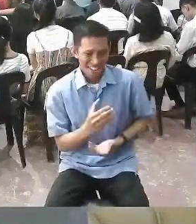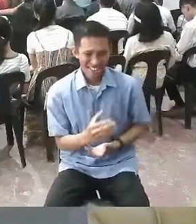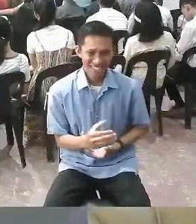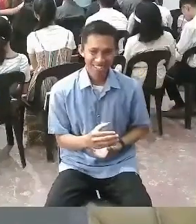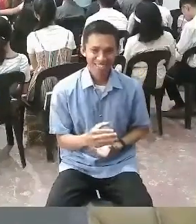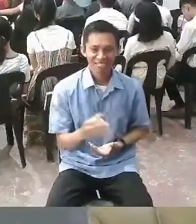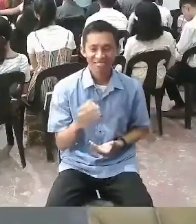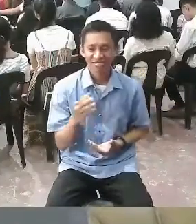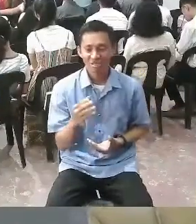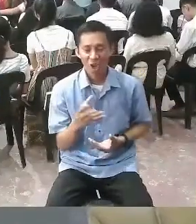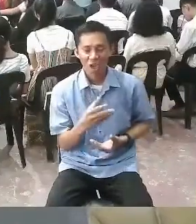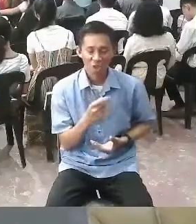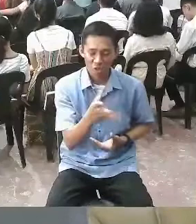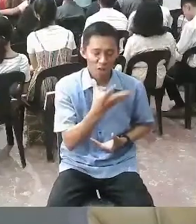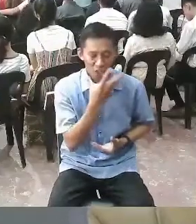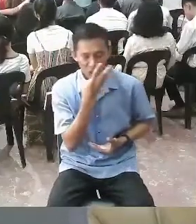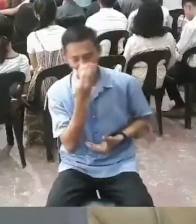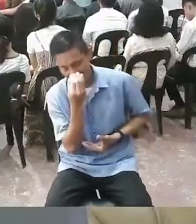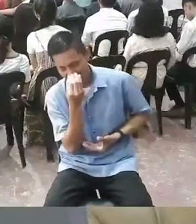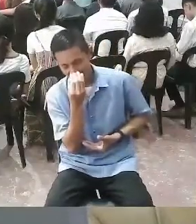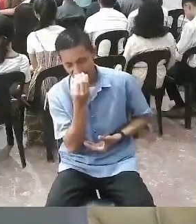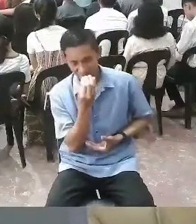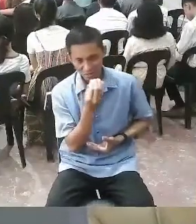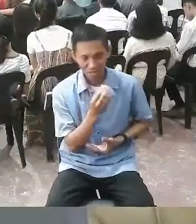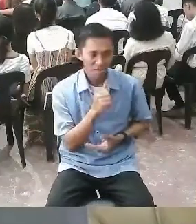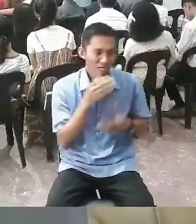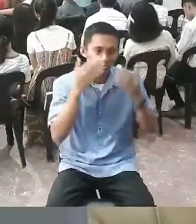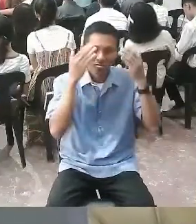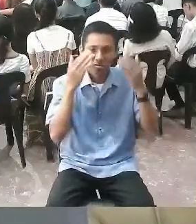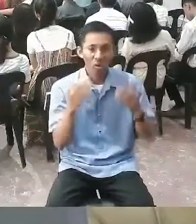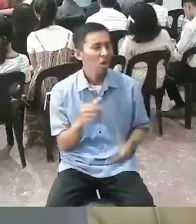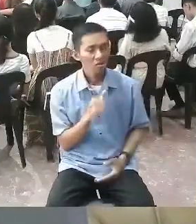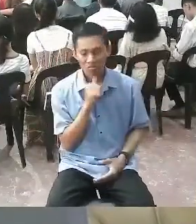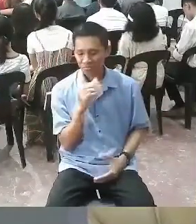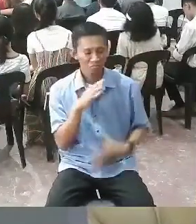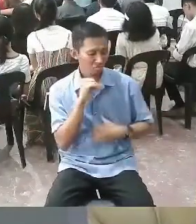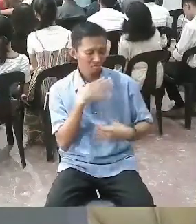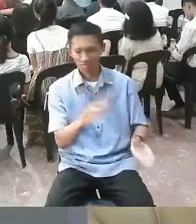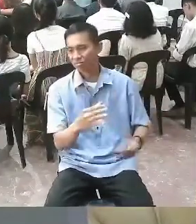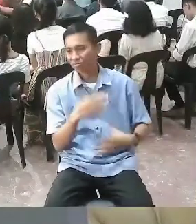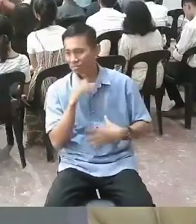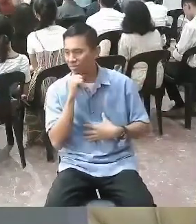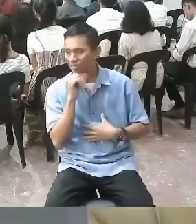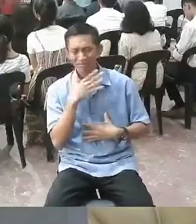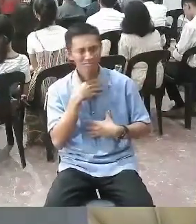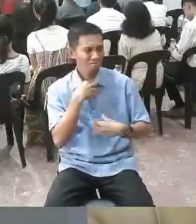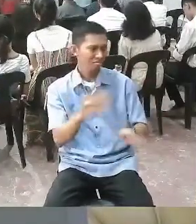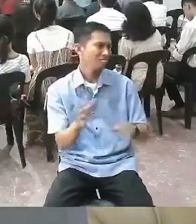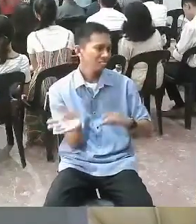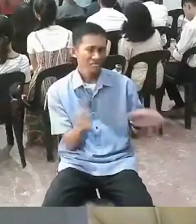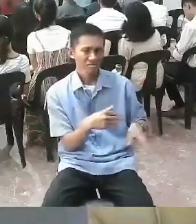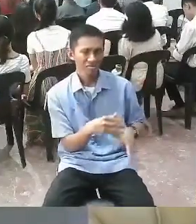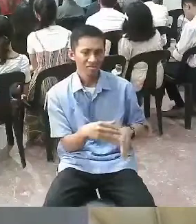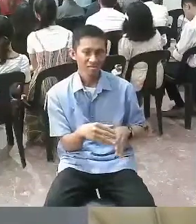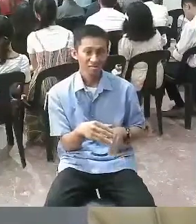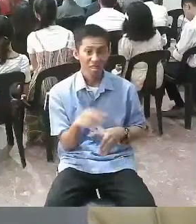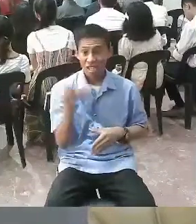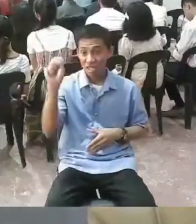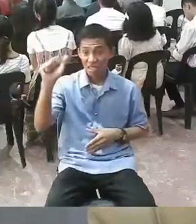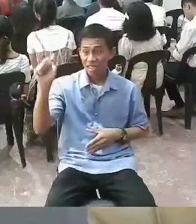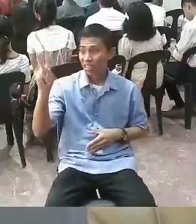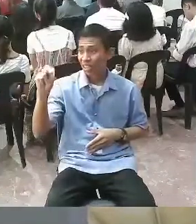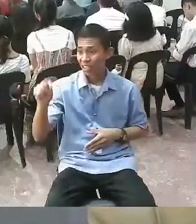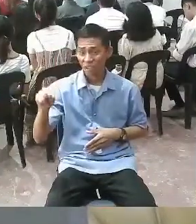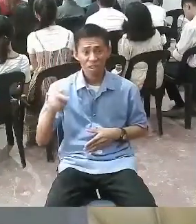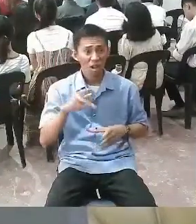when you're sleeping. Now, I don't like that, okay? I don't want anybody in